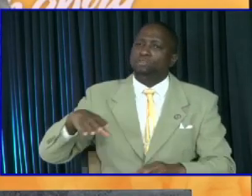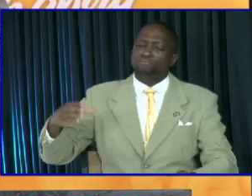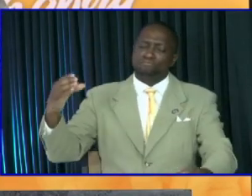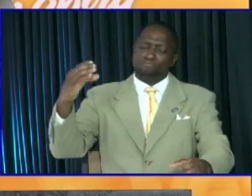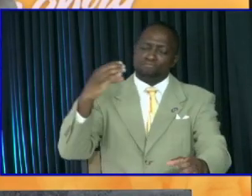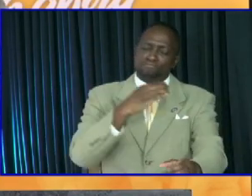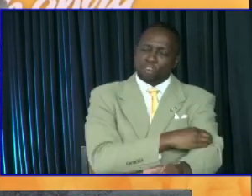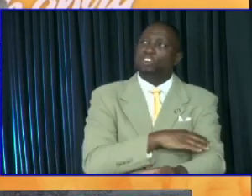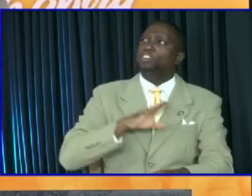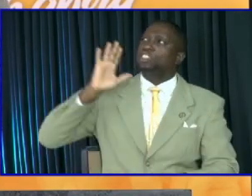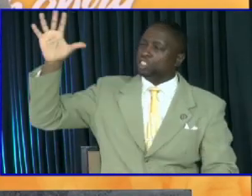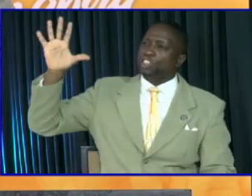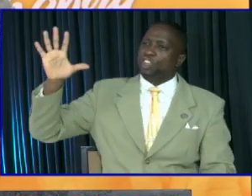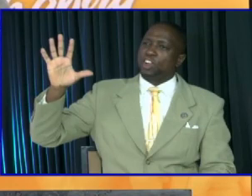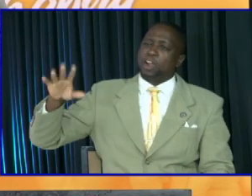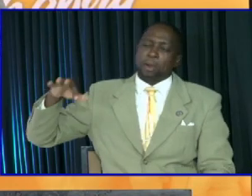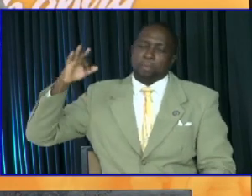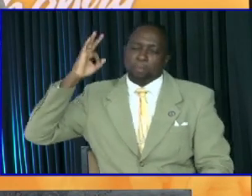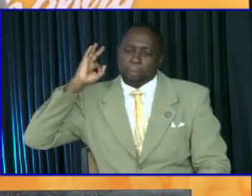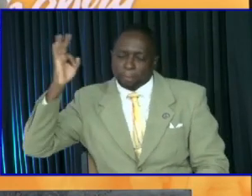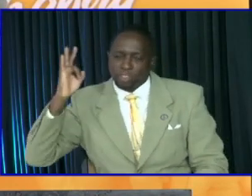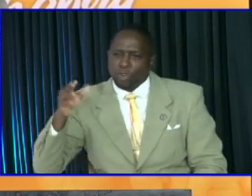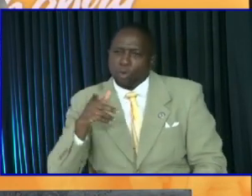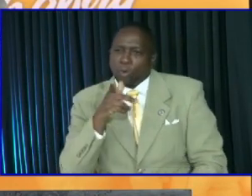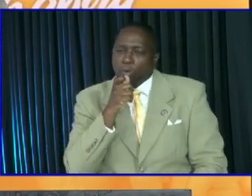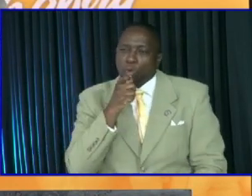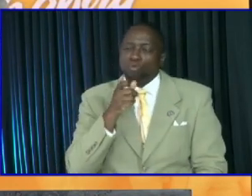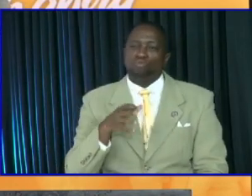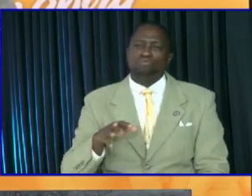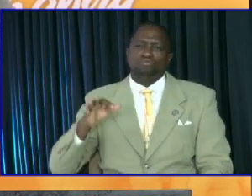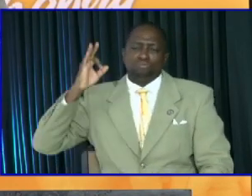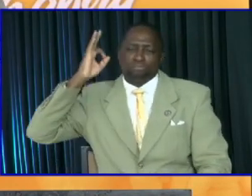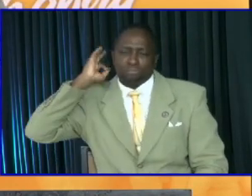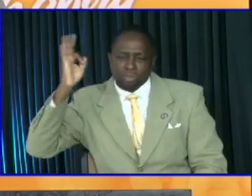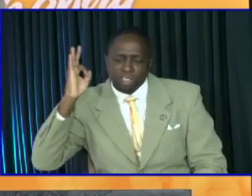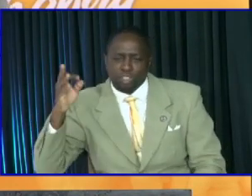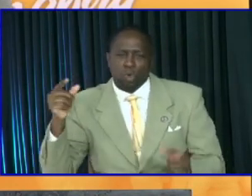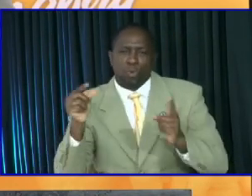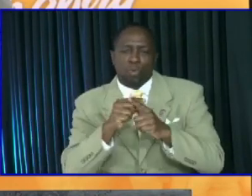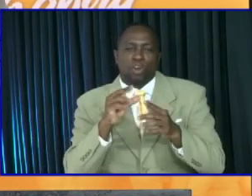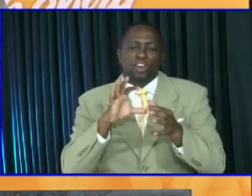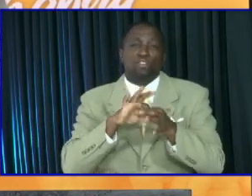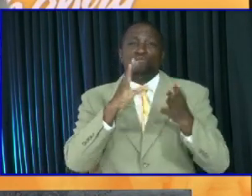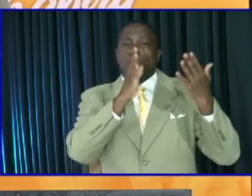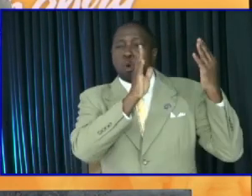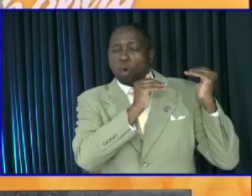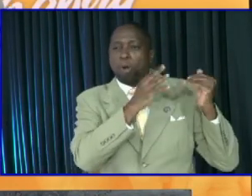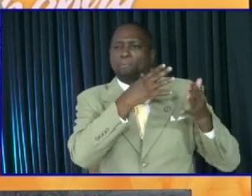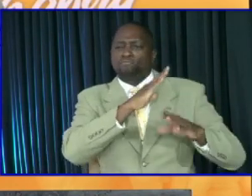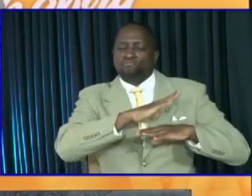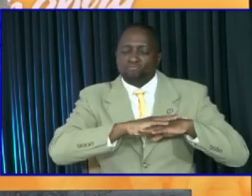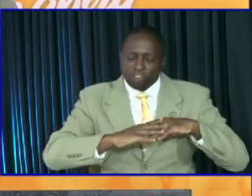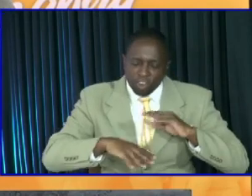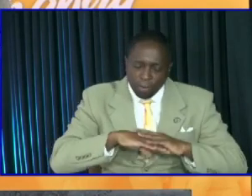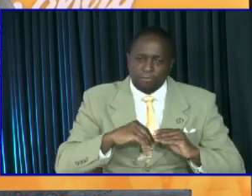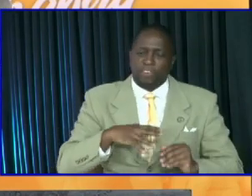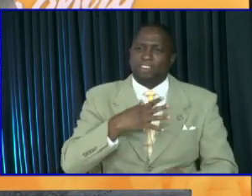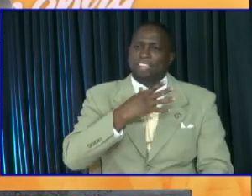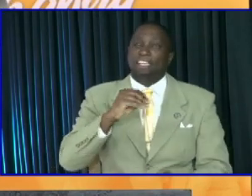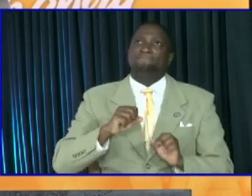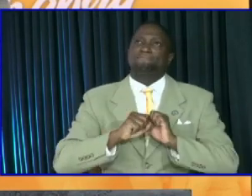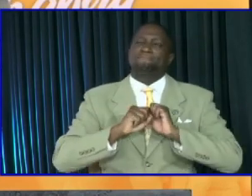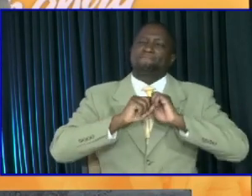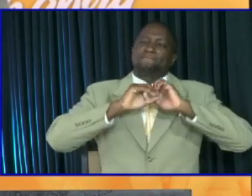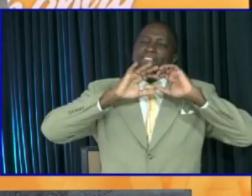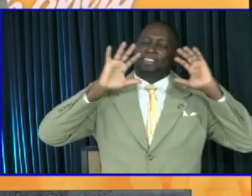your manservant, who will deliver a word of hope, of comfort, with clarity and with